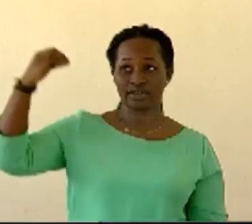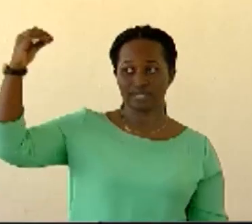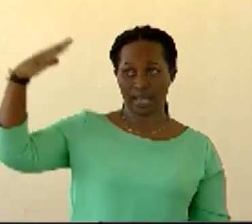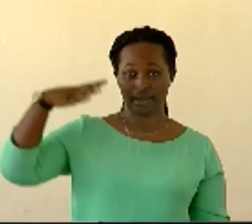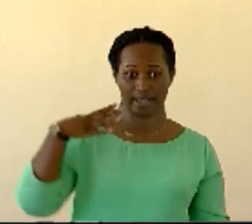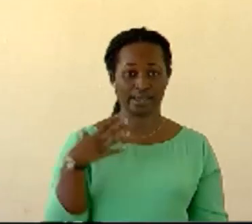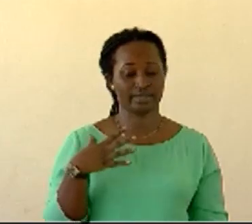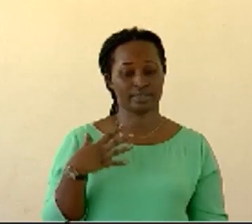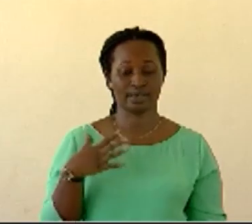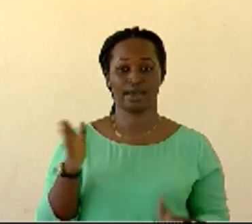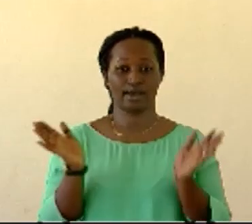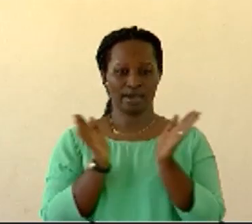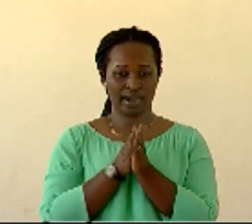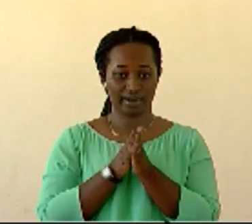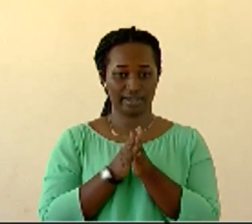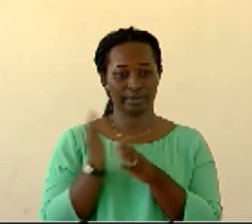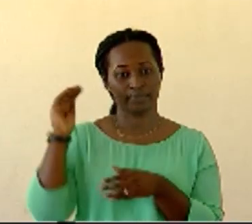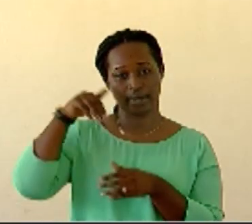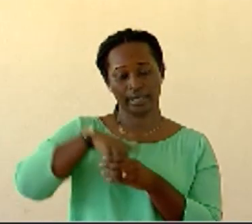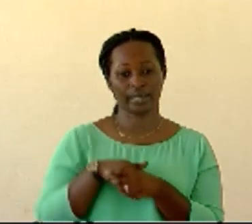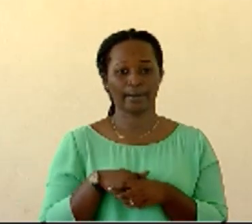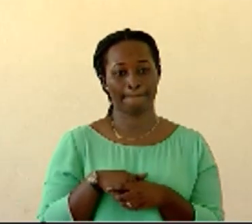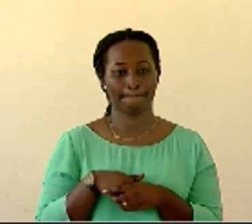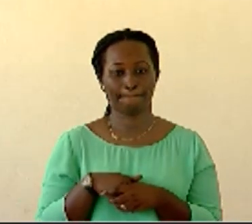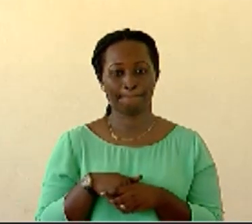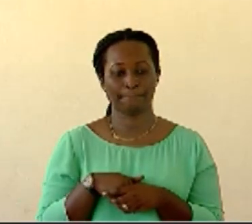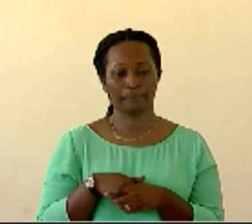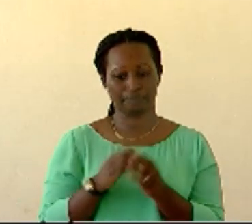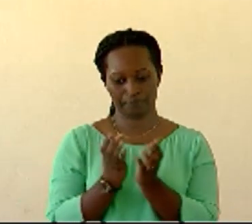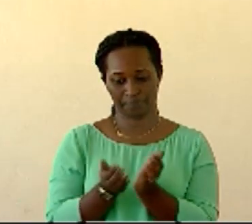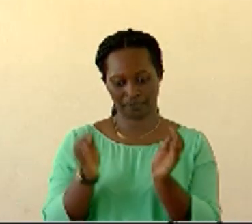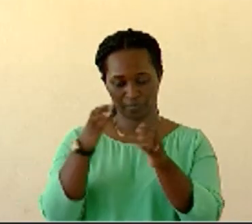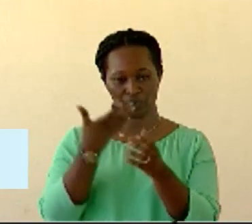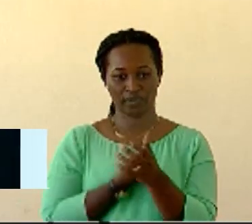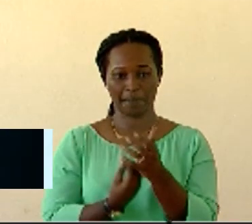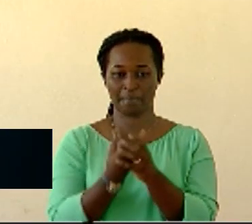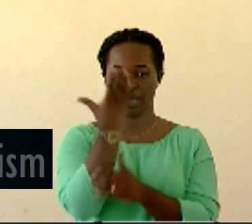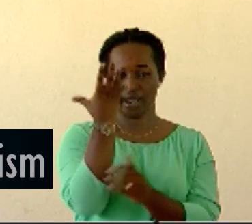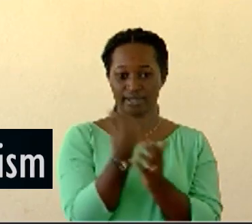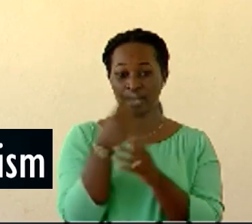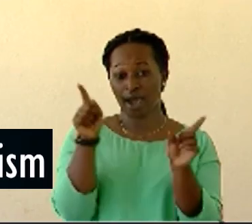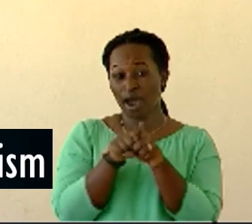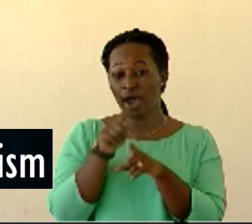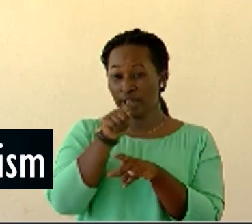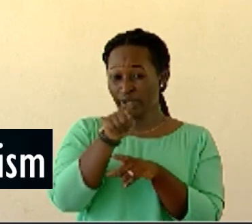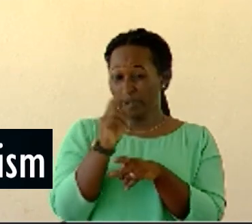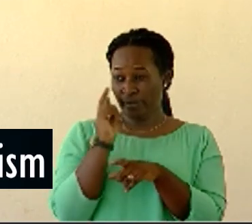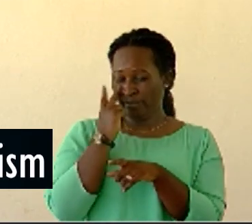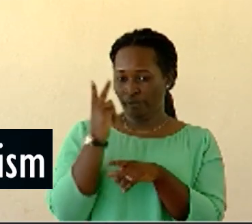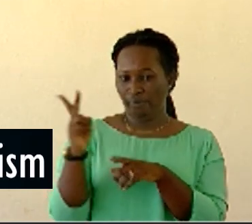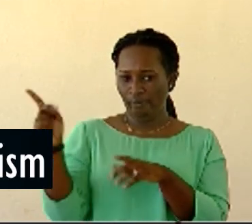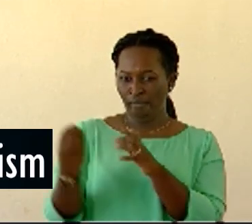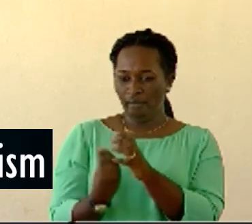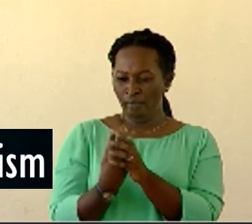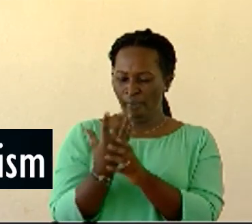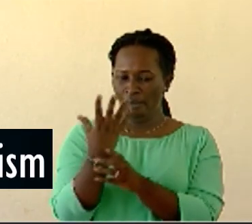here, and then in the bucket we have plants. As you see, these plants are